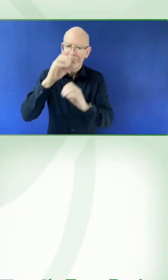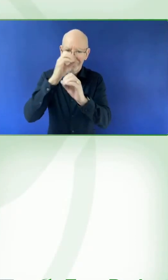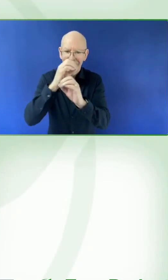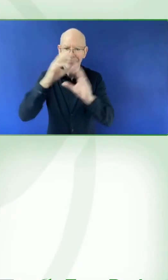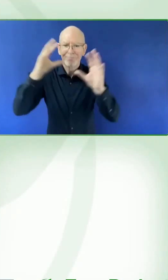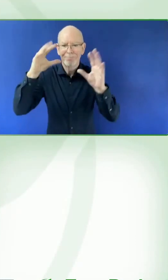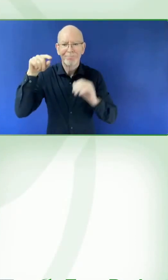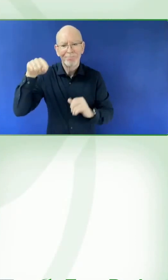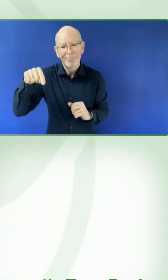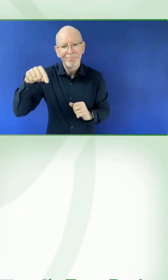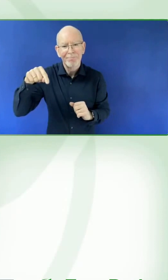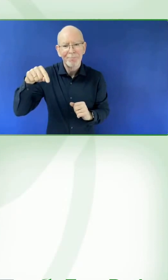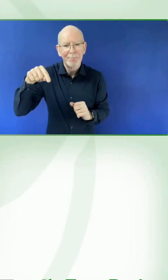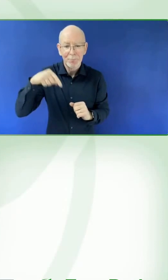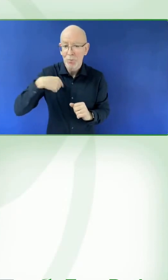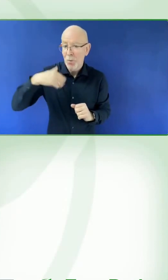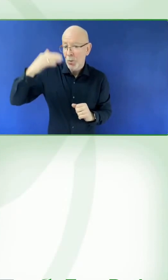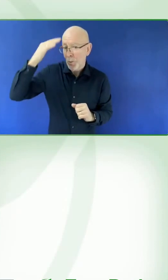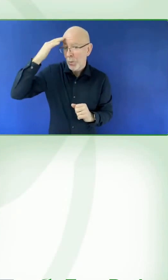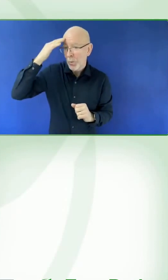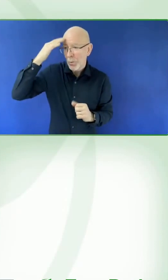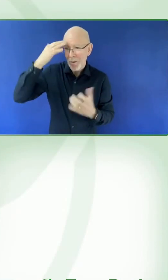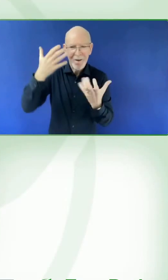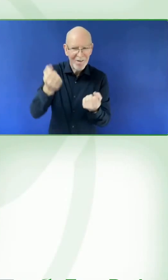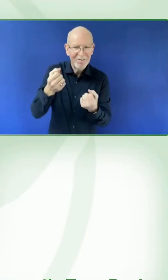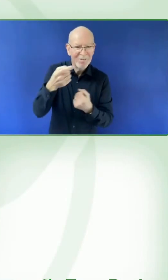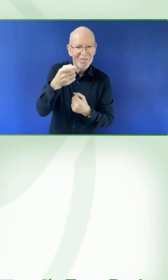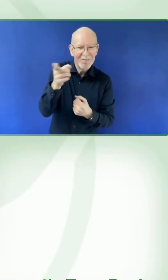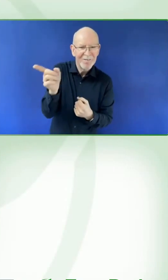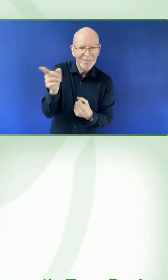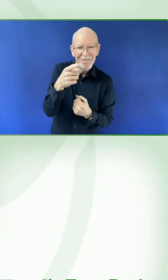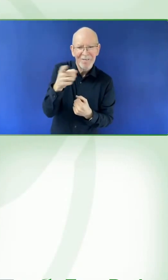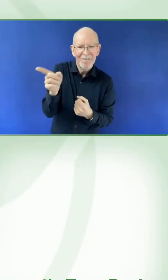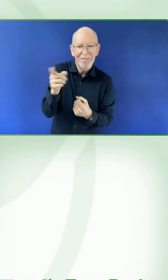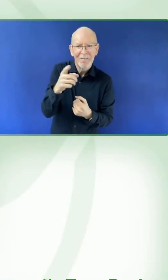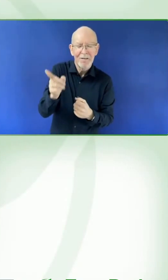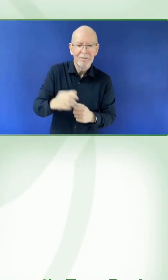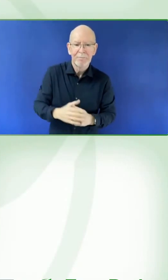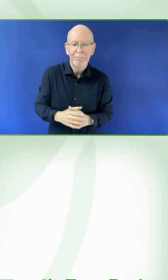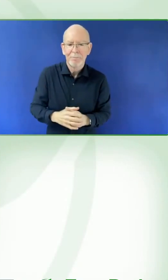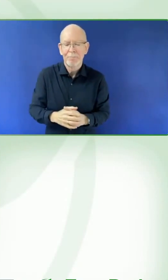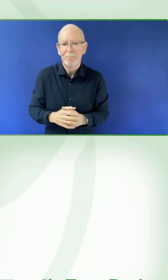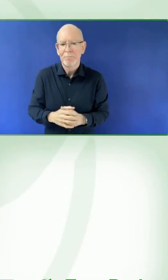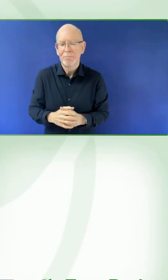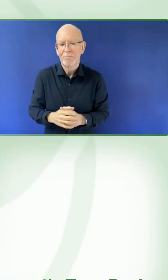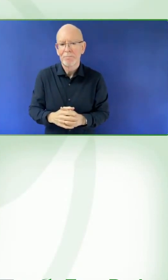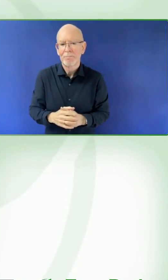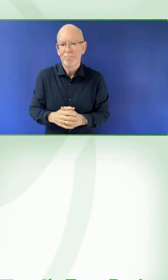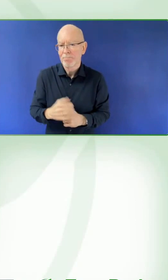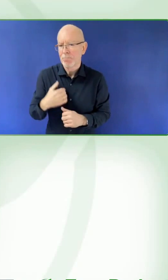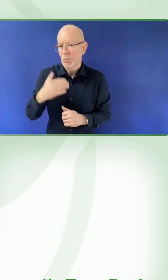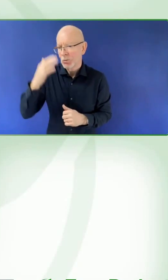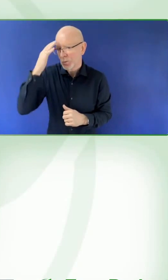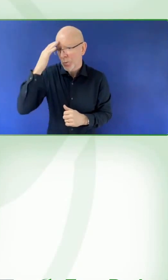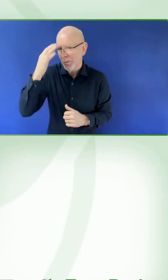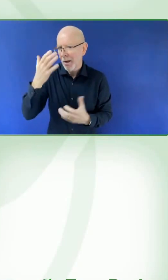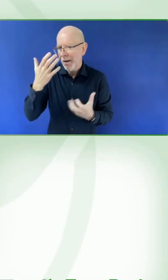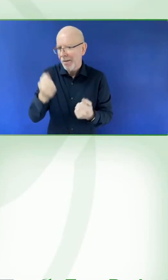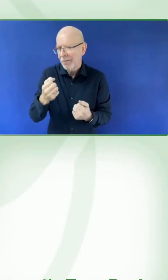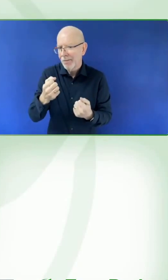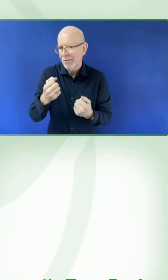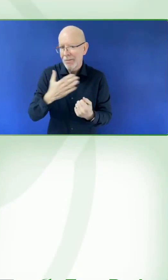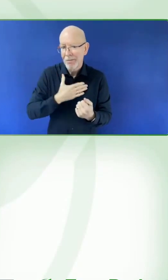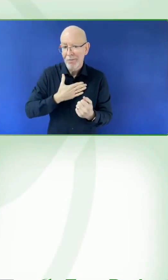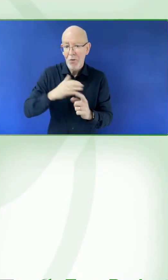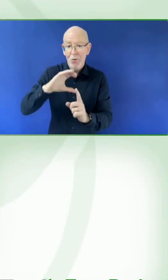intellectual disabilities who are still considered eternal children and unable of making